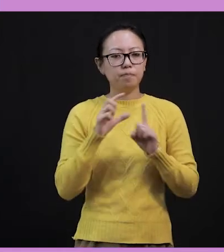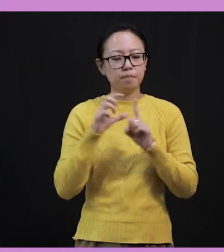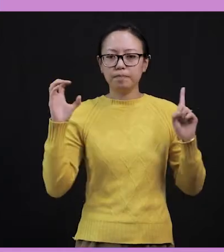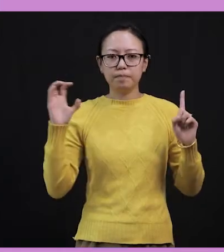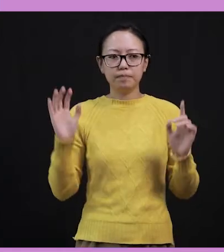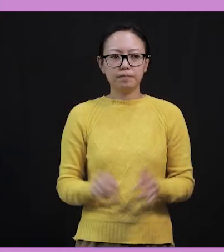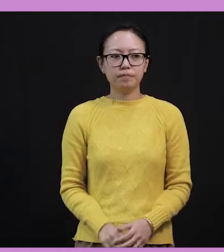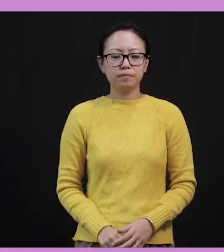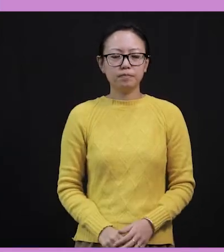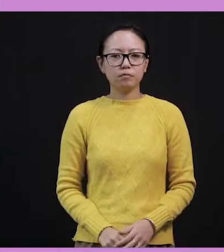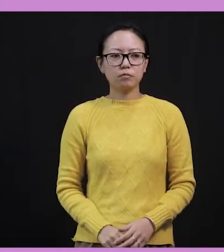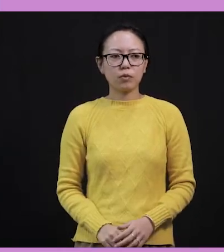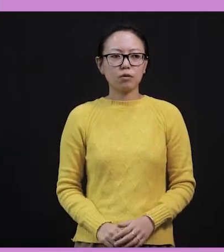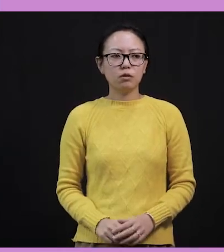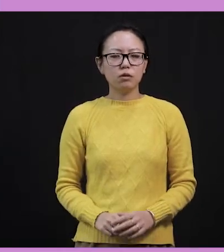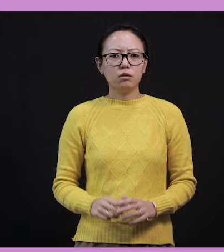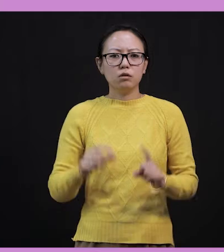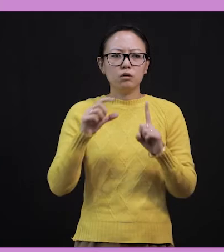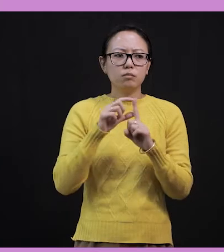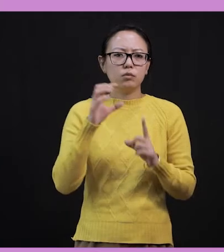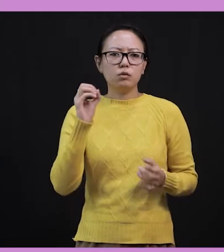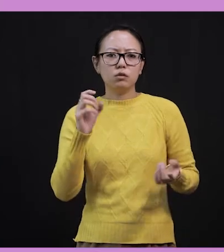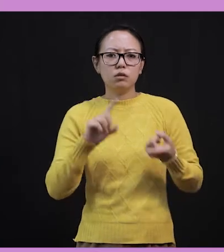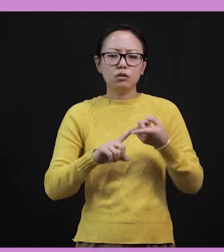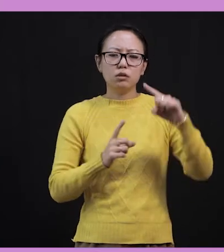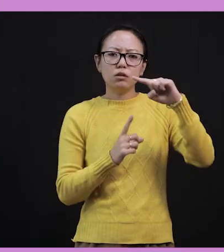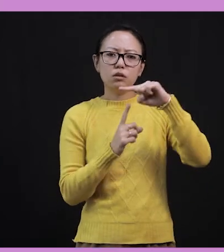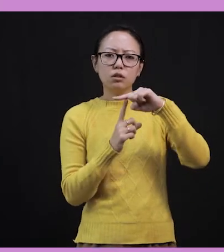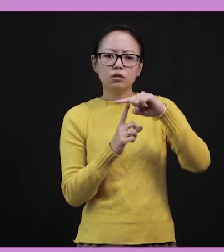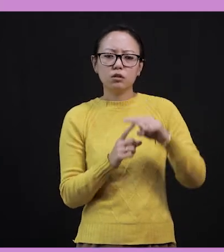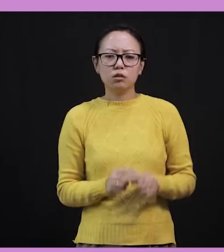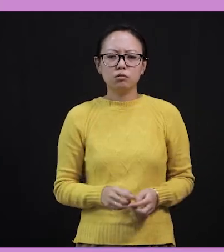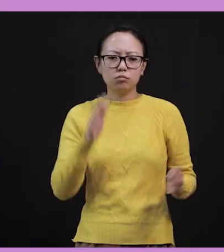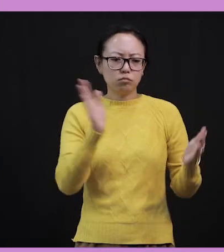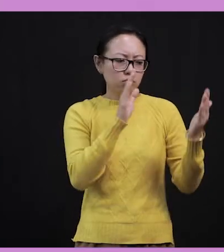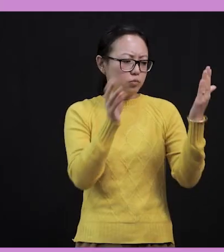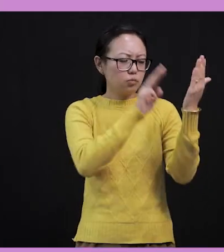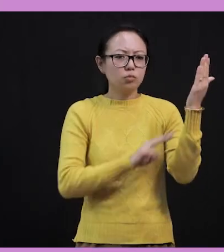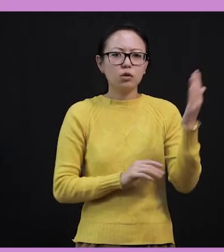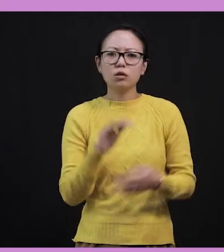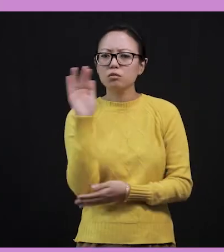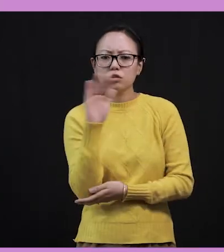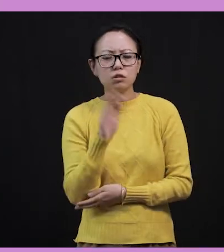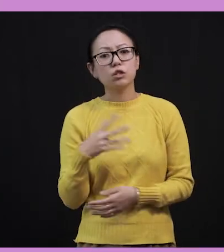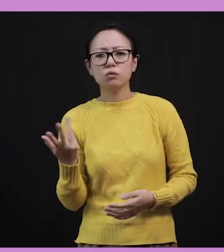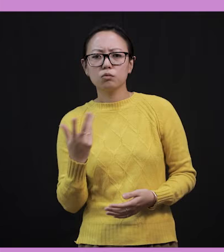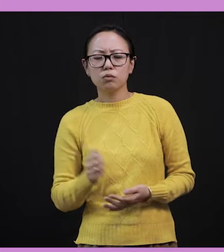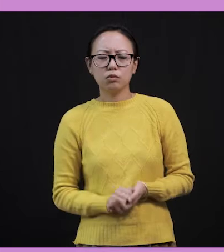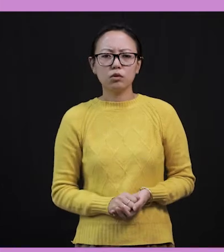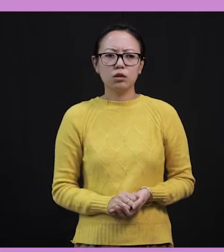why has this poet really written about a dangerous and a poisonous animal? People do write about animals,